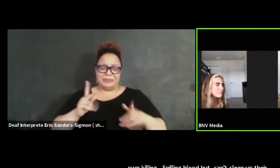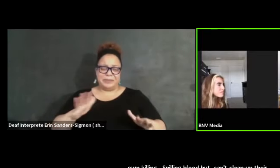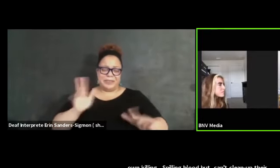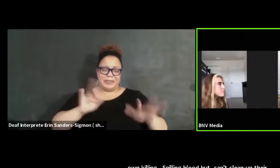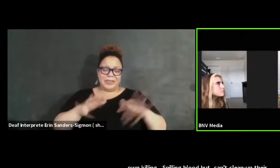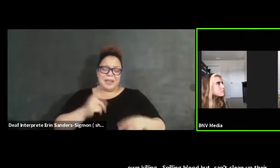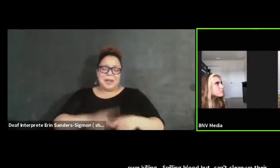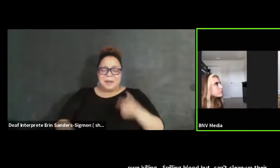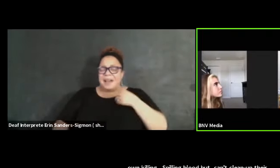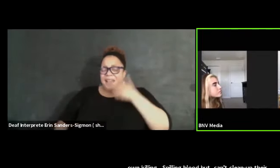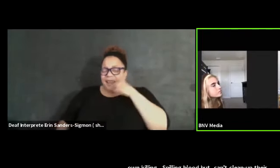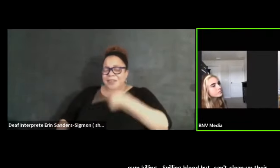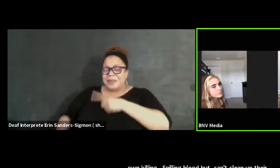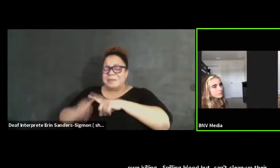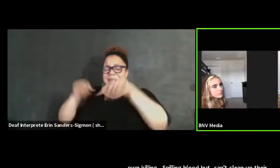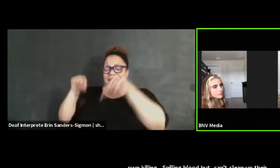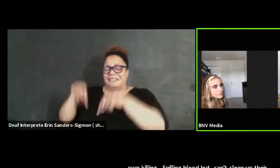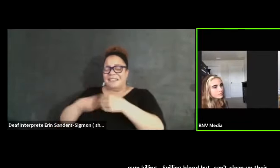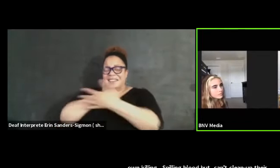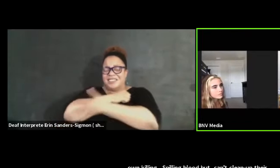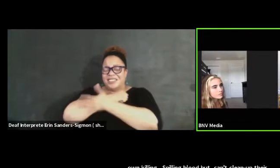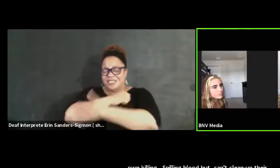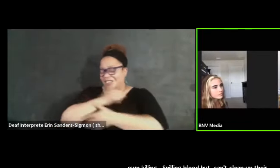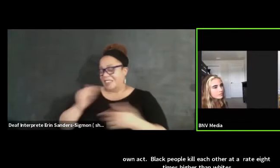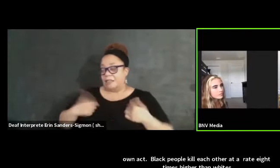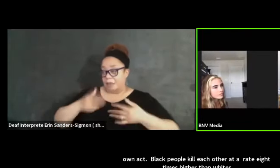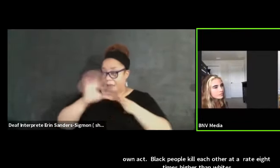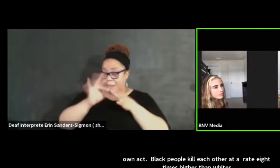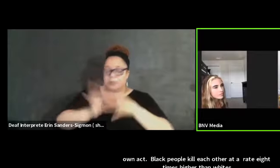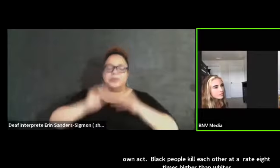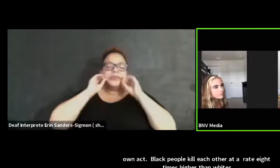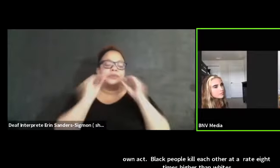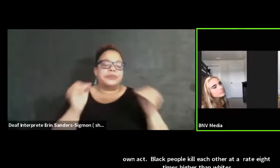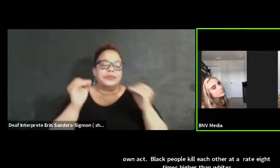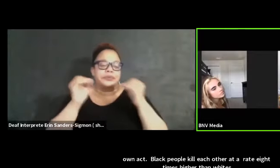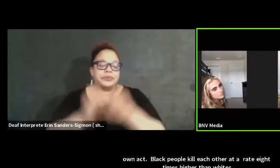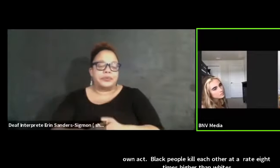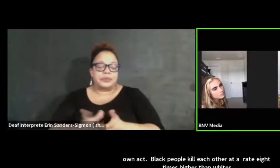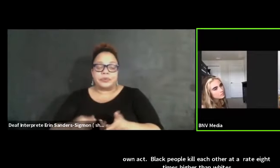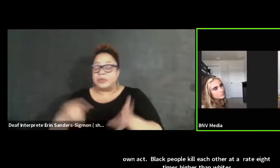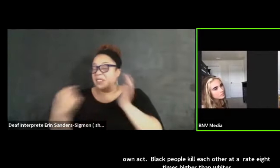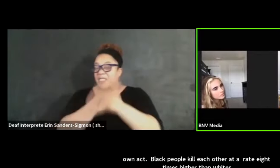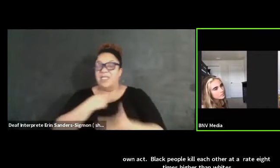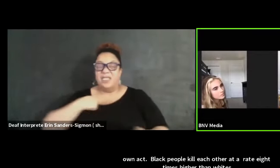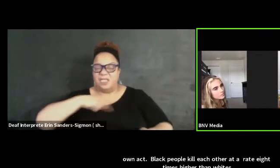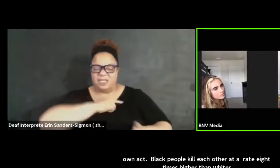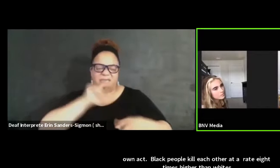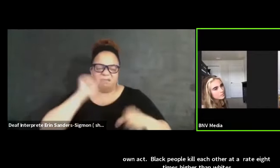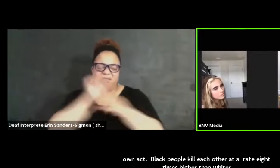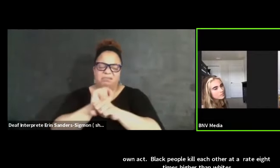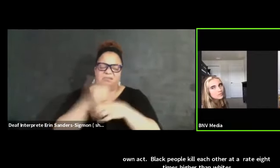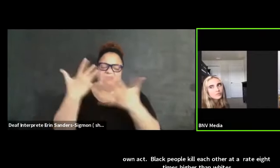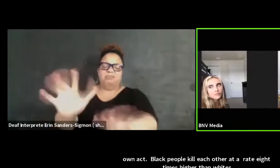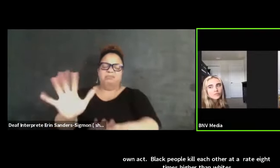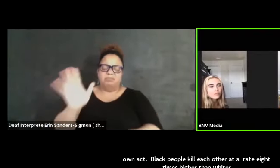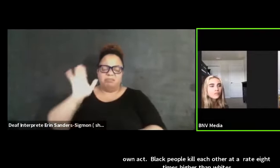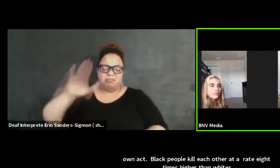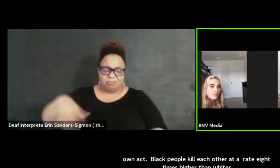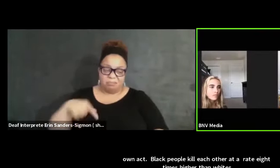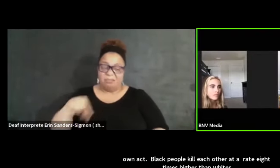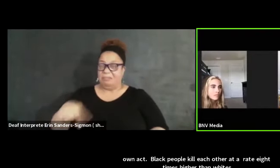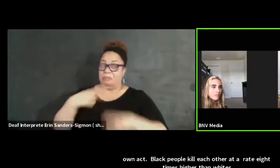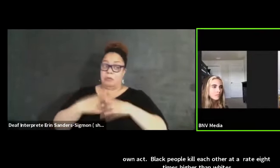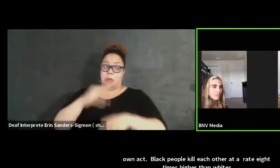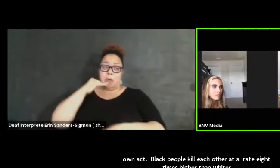choice. Starve or steal, kill or be killed by our own. The short places we called home, like the burning of Black Wall Street and Wilmington,